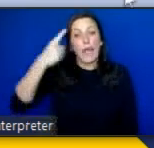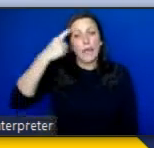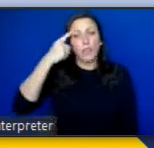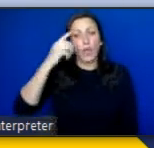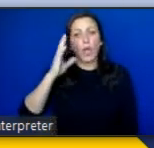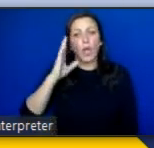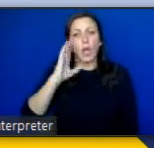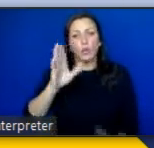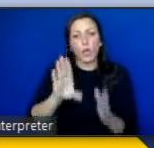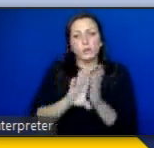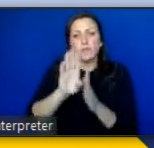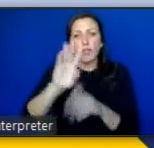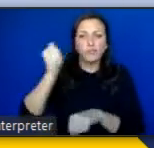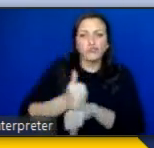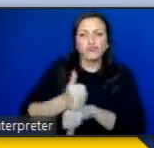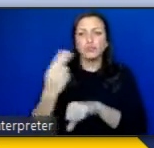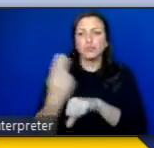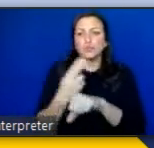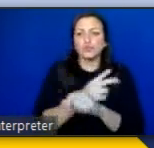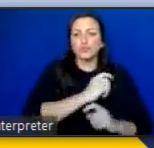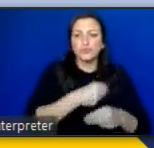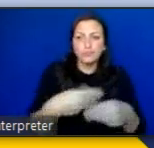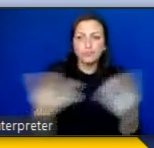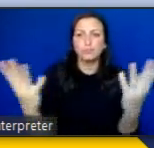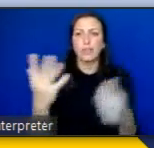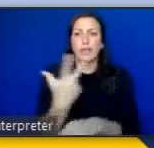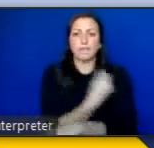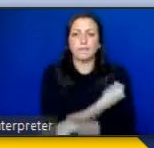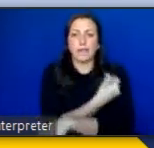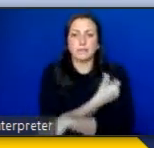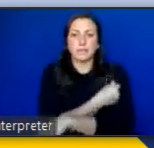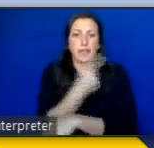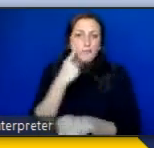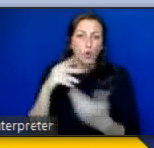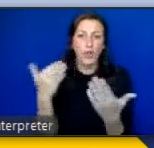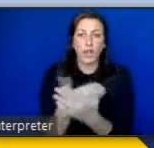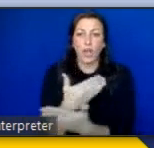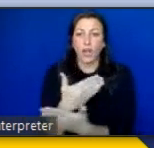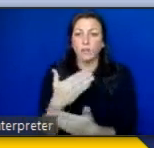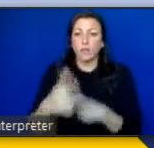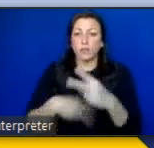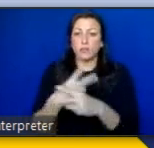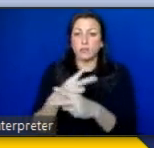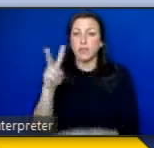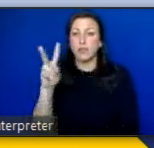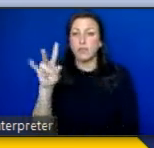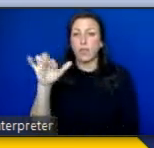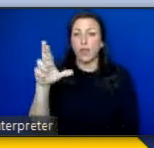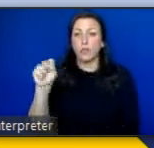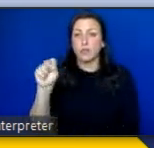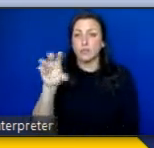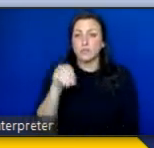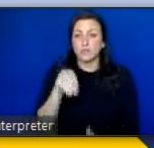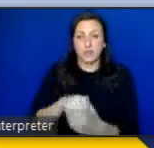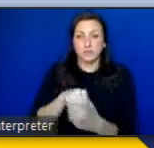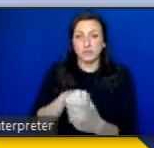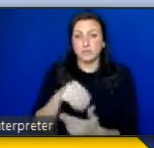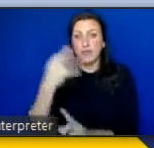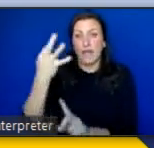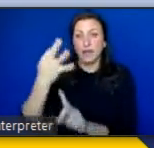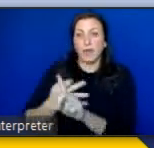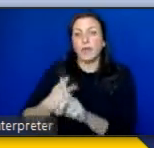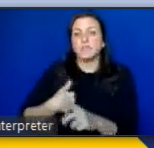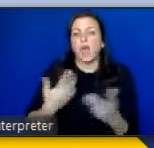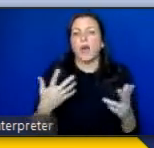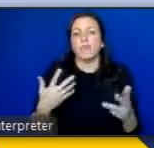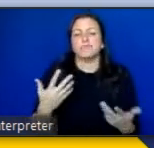be developed and distributed for a novel virus in 9 months, I wouldn't have believed it. So the fact